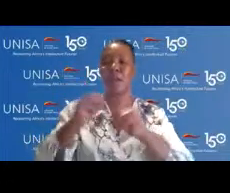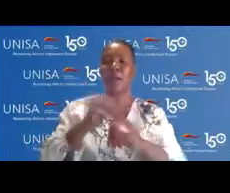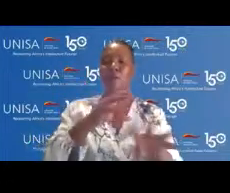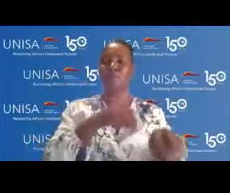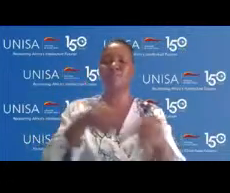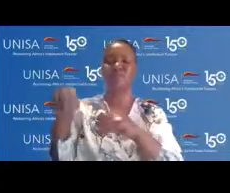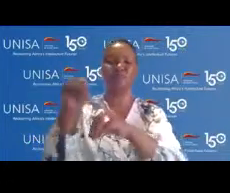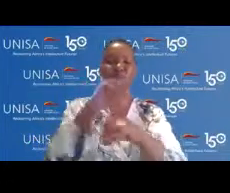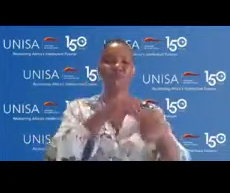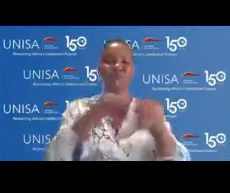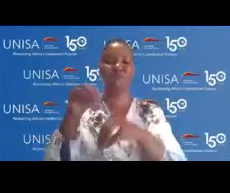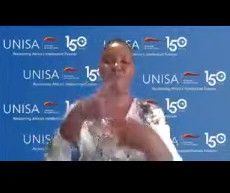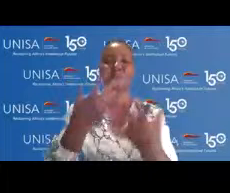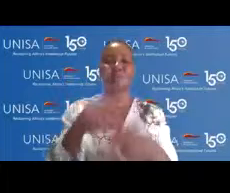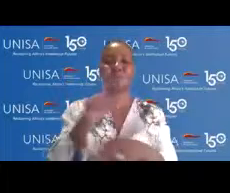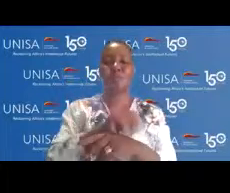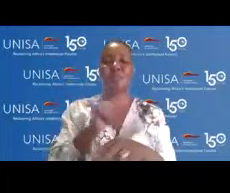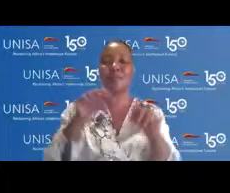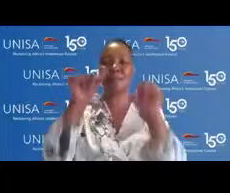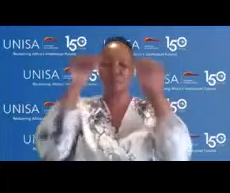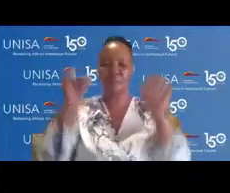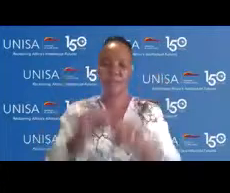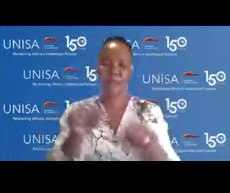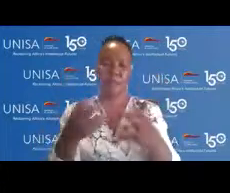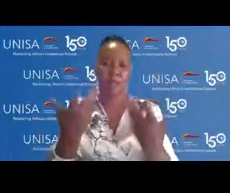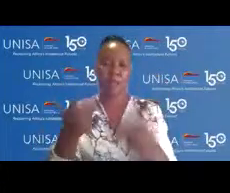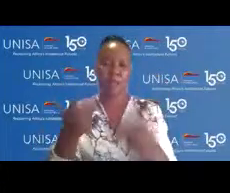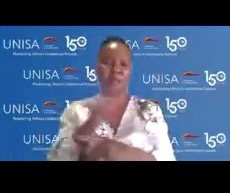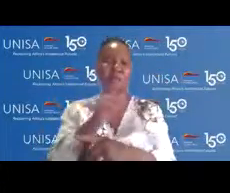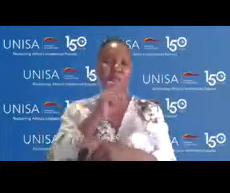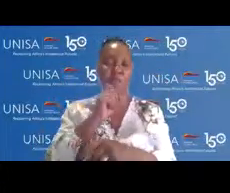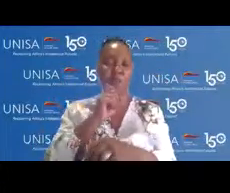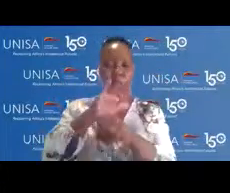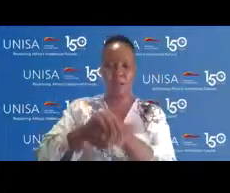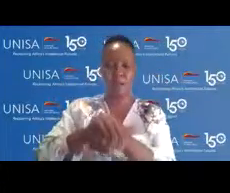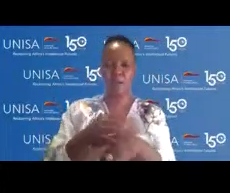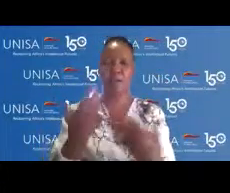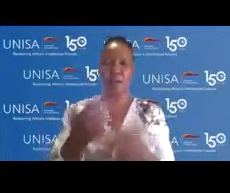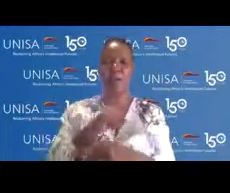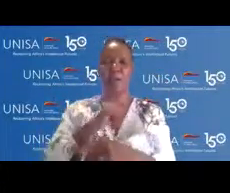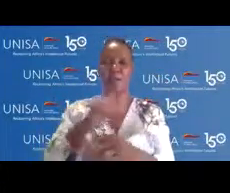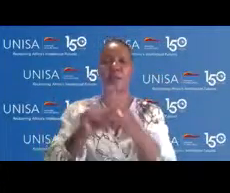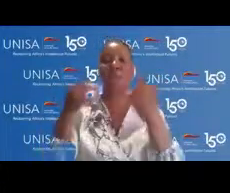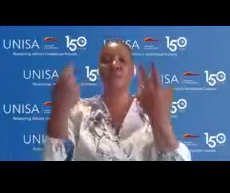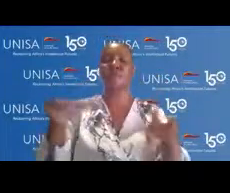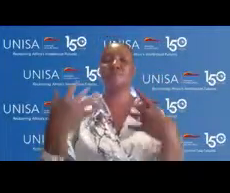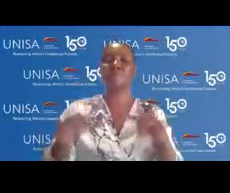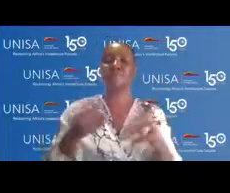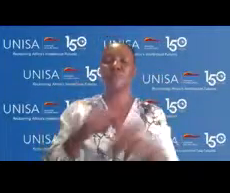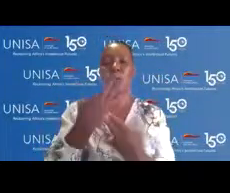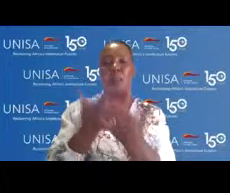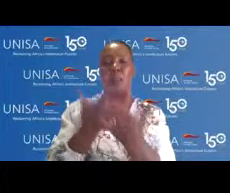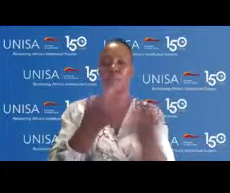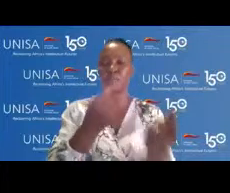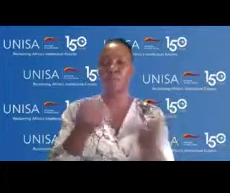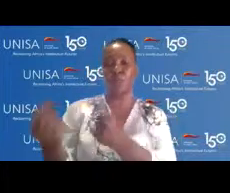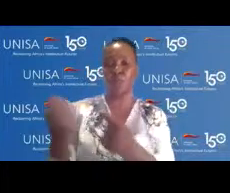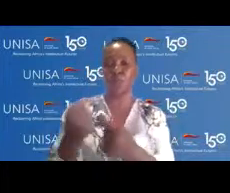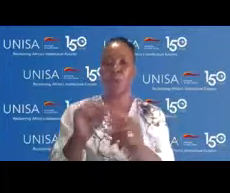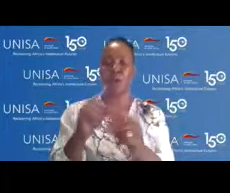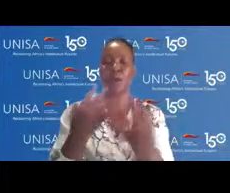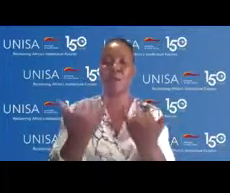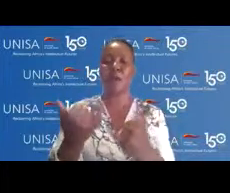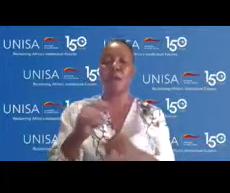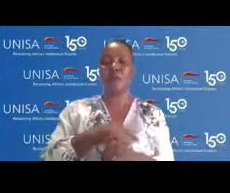LMS system. I think it's quite user-friendly and I think it's quite important that you are able to do that, especially now with exams coming